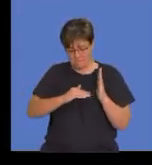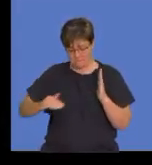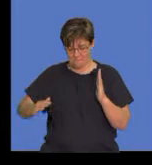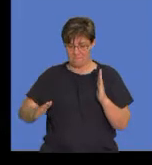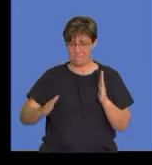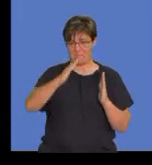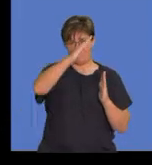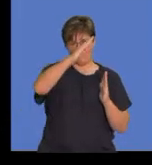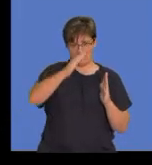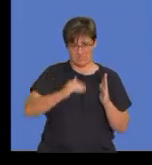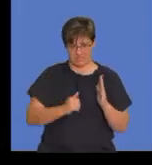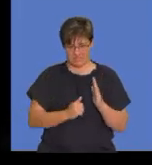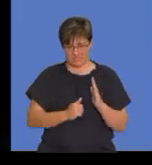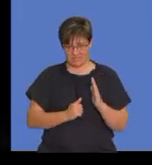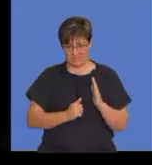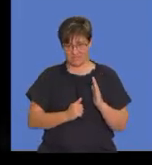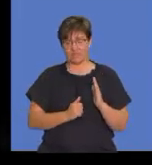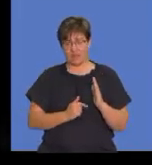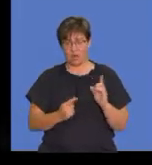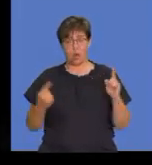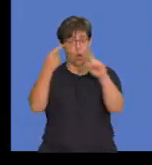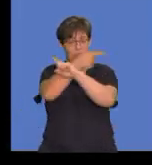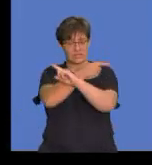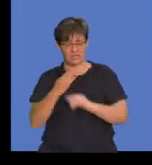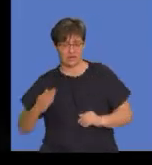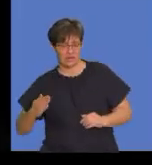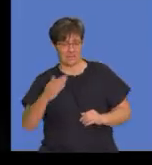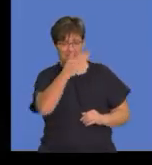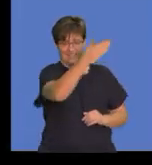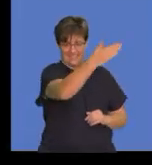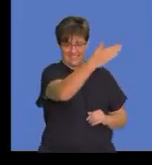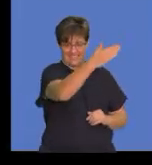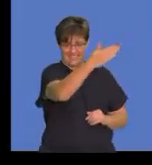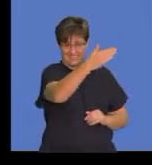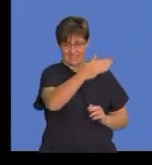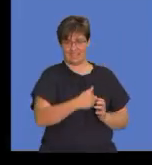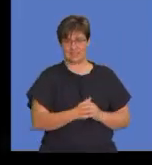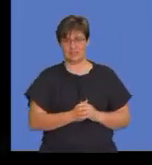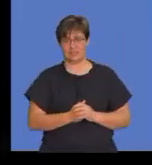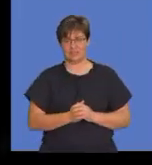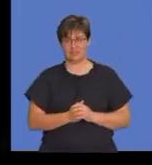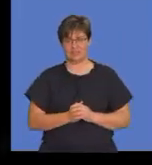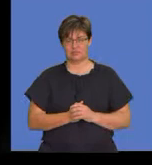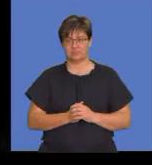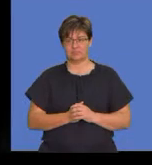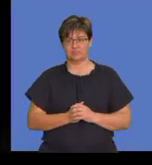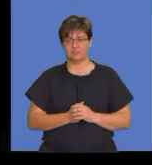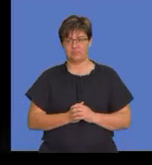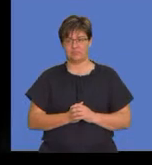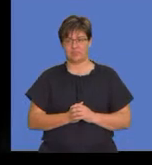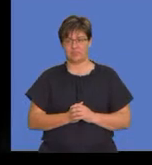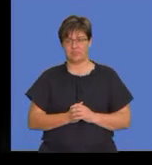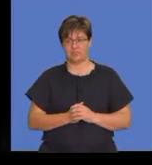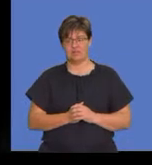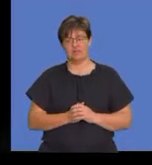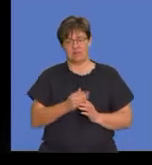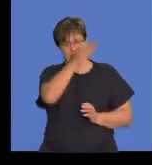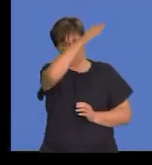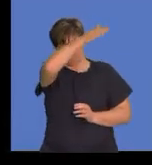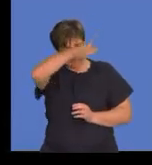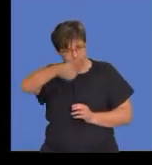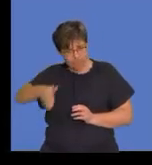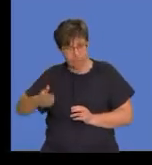will be about. Opposite, you know, it's directly across an angle or another side. Then we also have